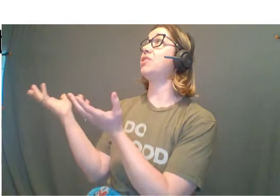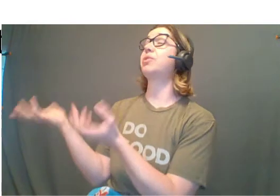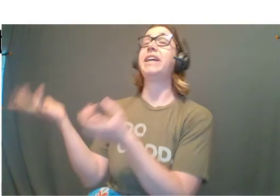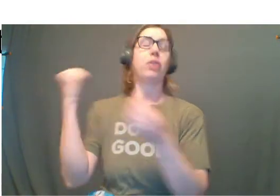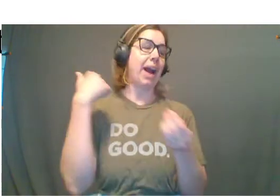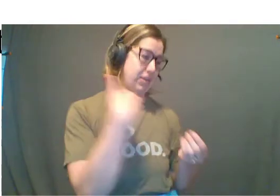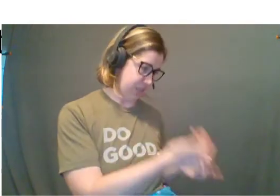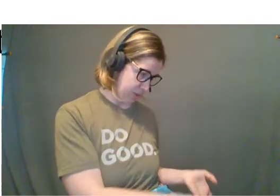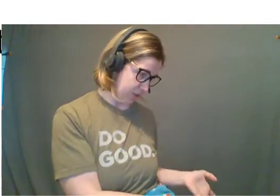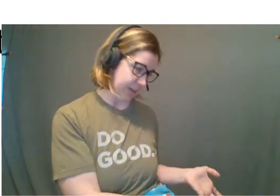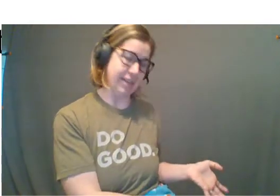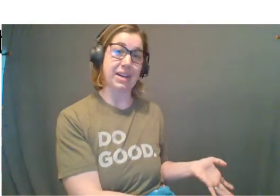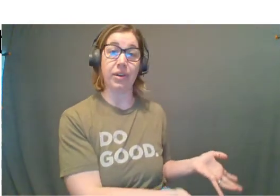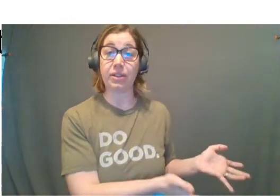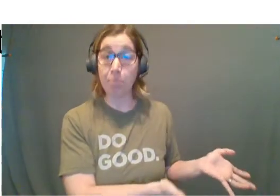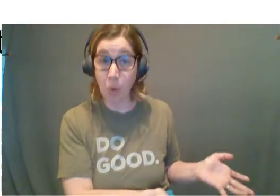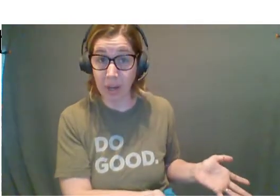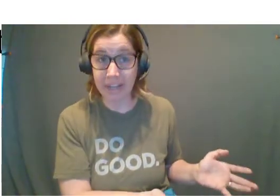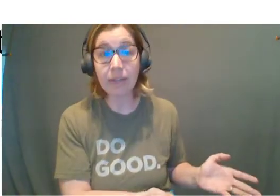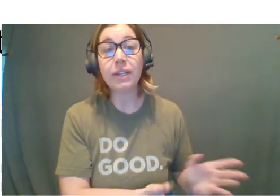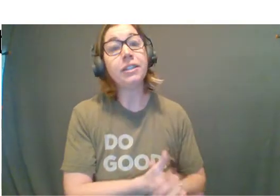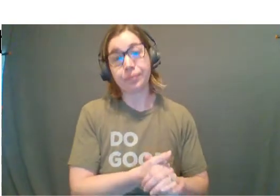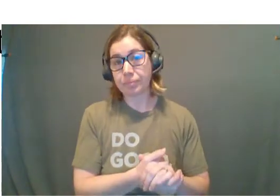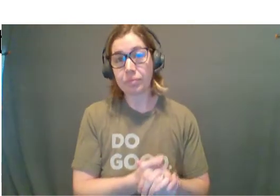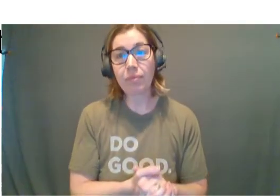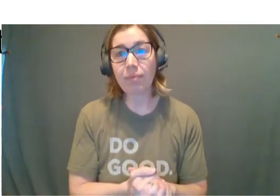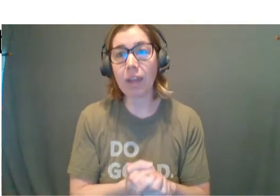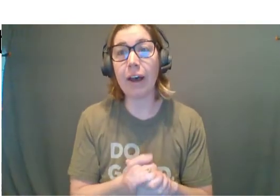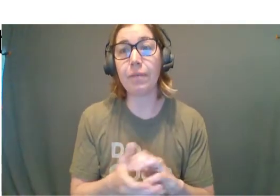looking up at the tree or as the tree looking down at the boy,